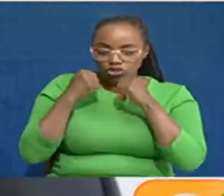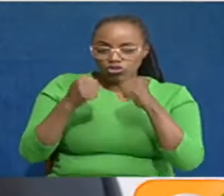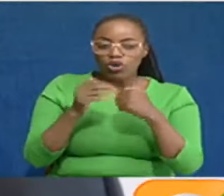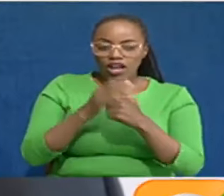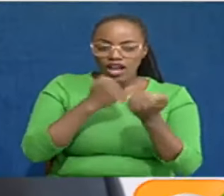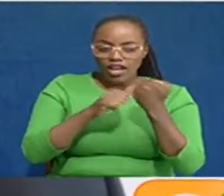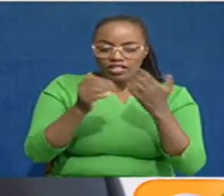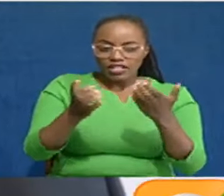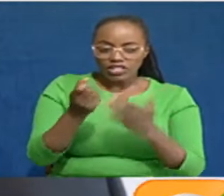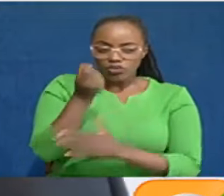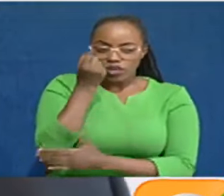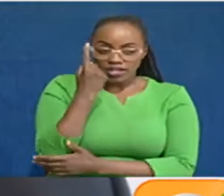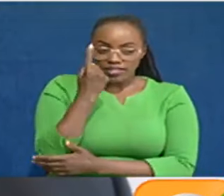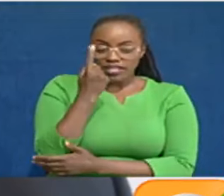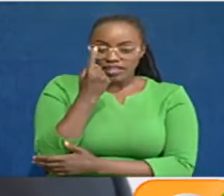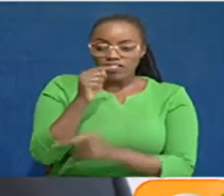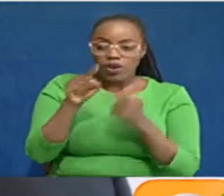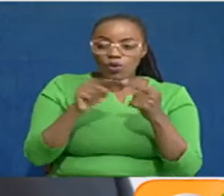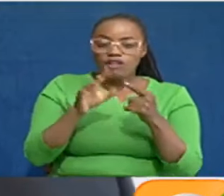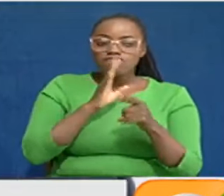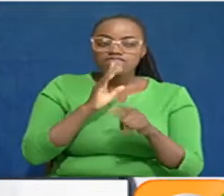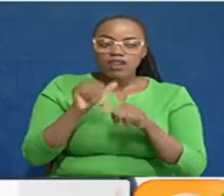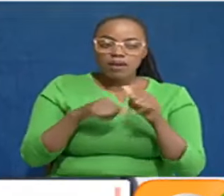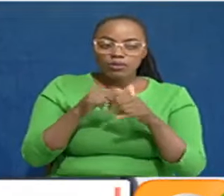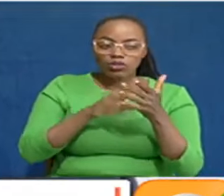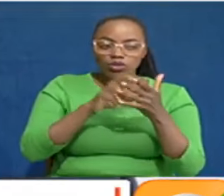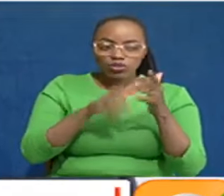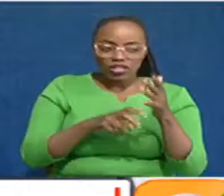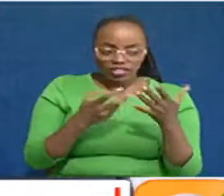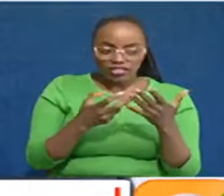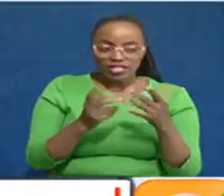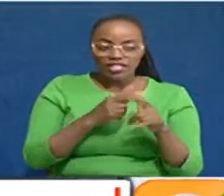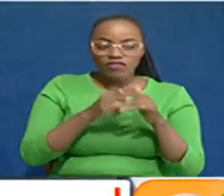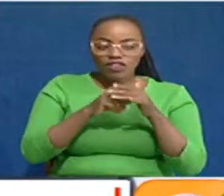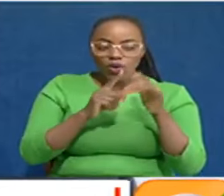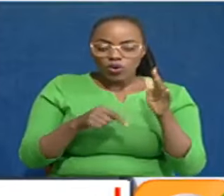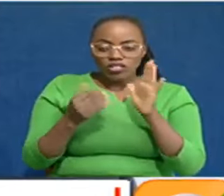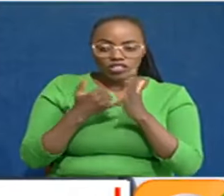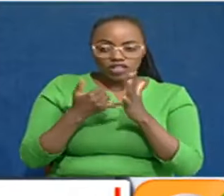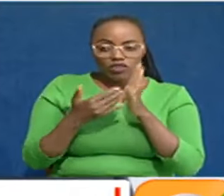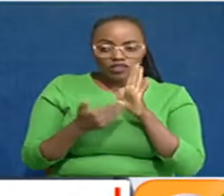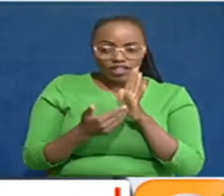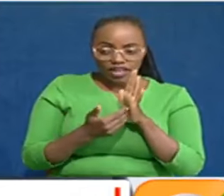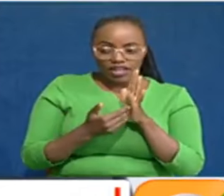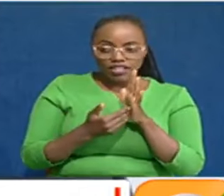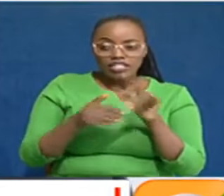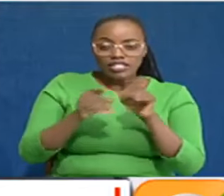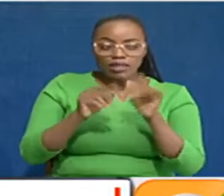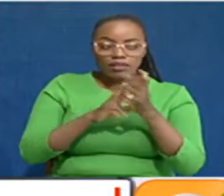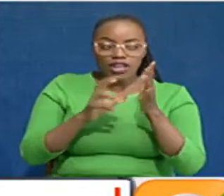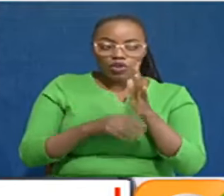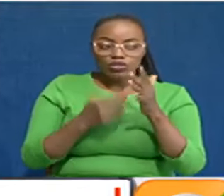They need to understand, when you talk of contract, what it entails. You know, in a